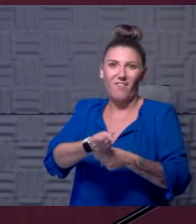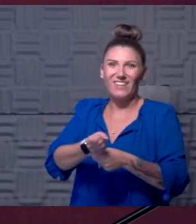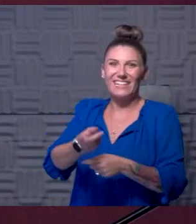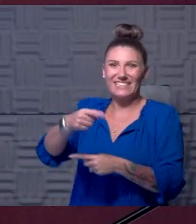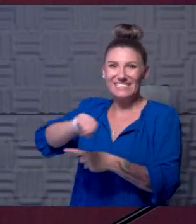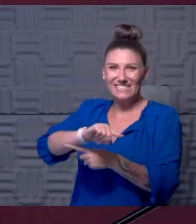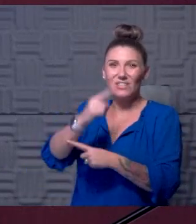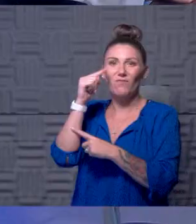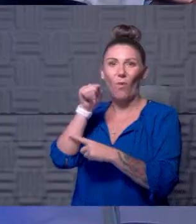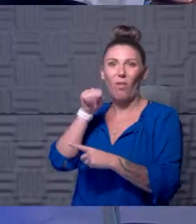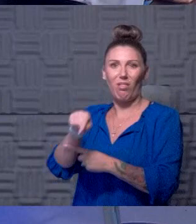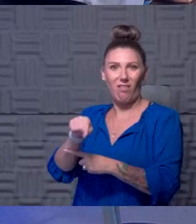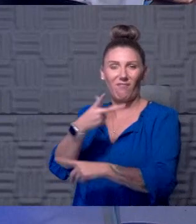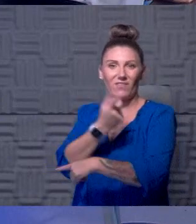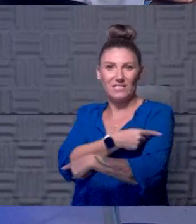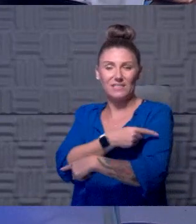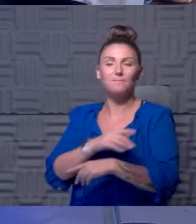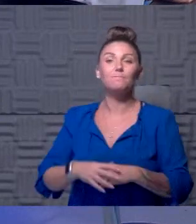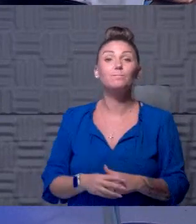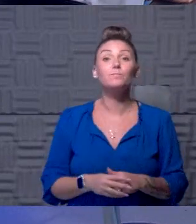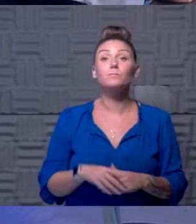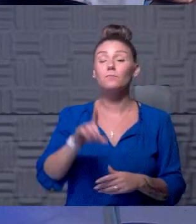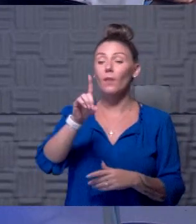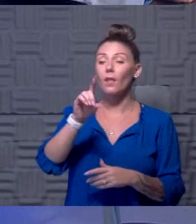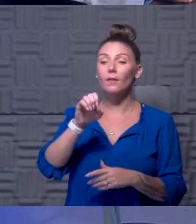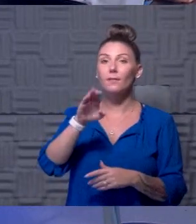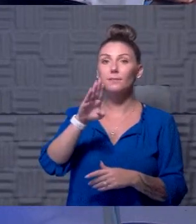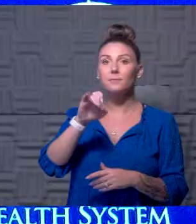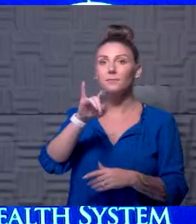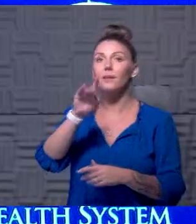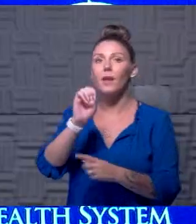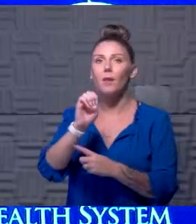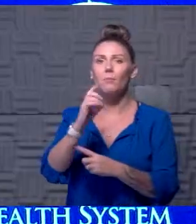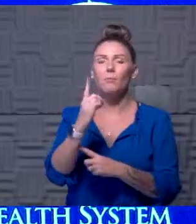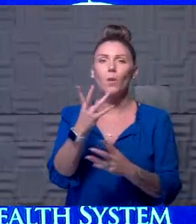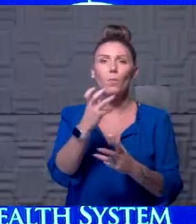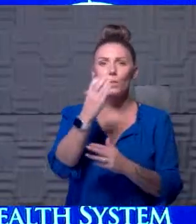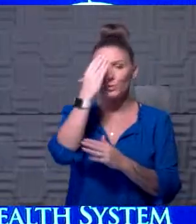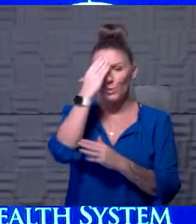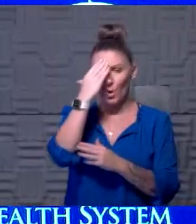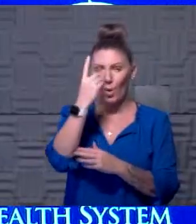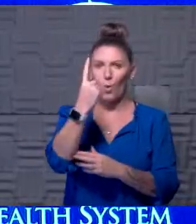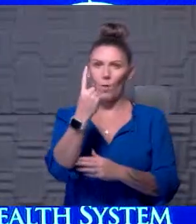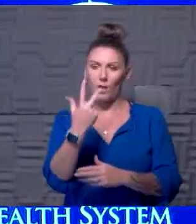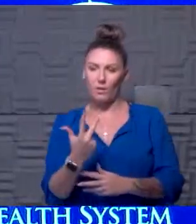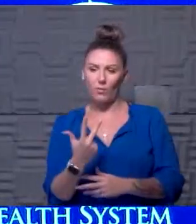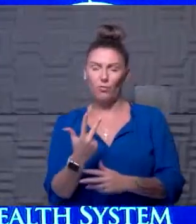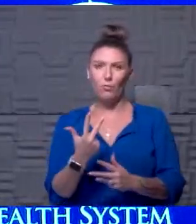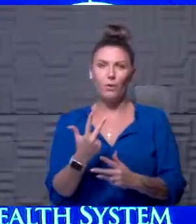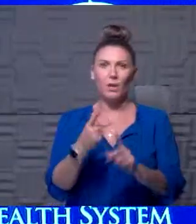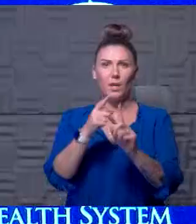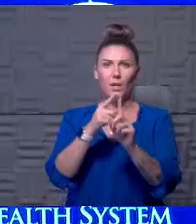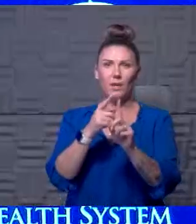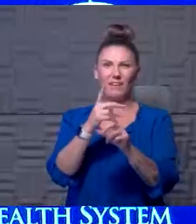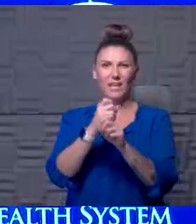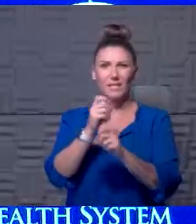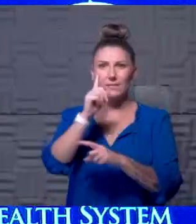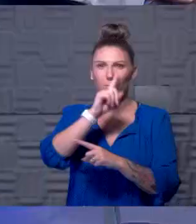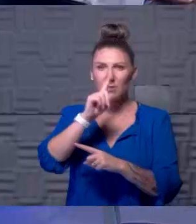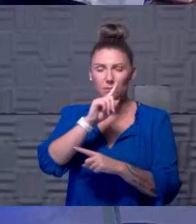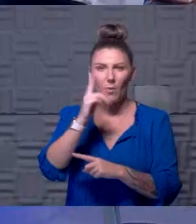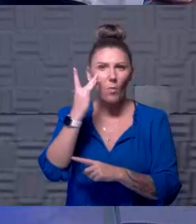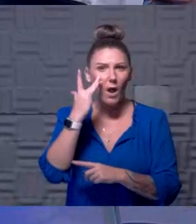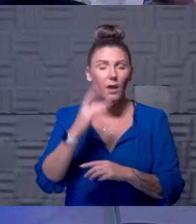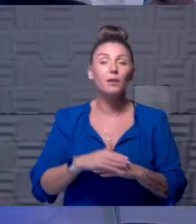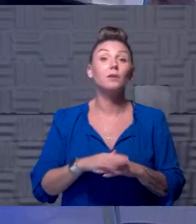stage. Yeah. So. Okay. Yeah. Debbie wants to know why 1 person out of 3 gets the placebo.